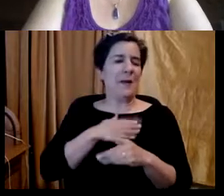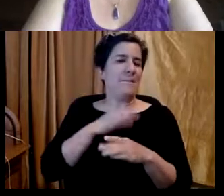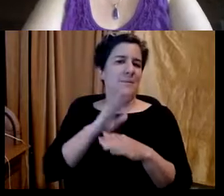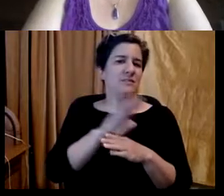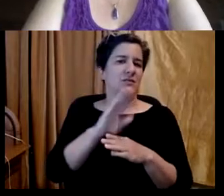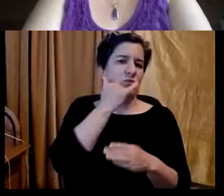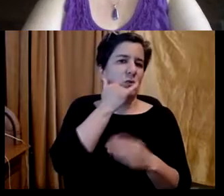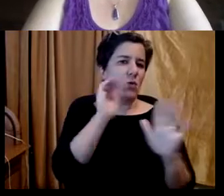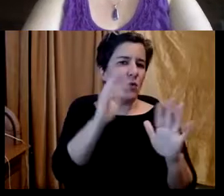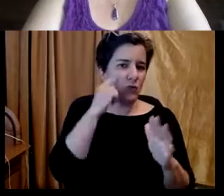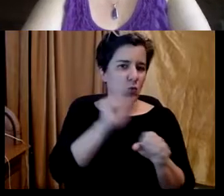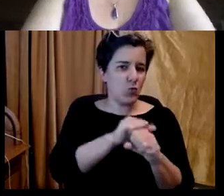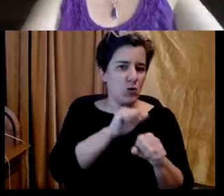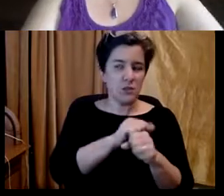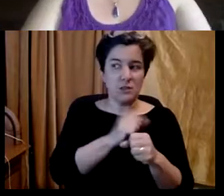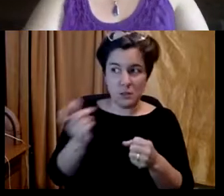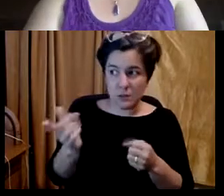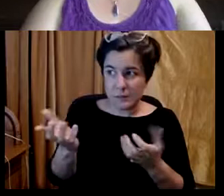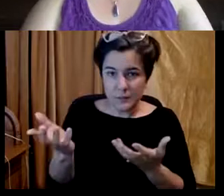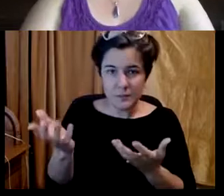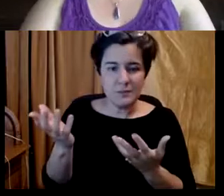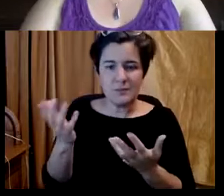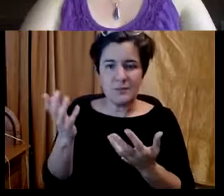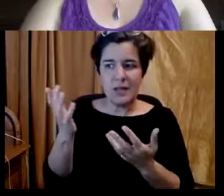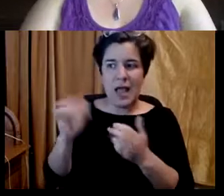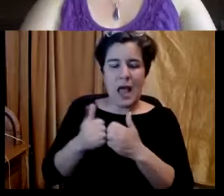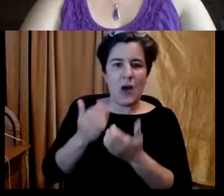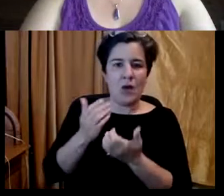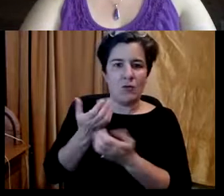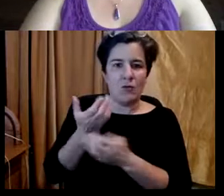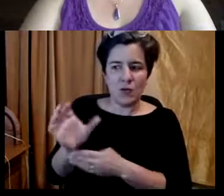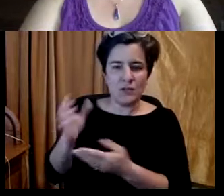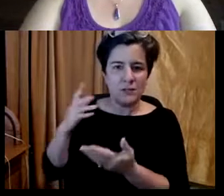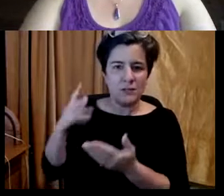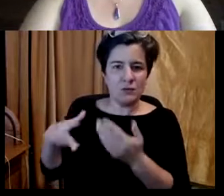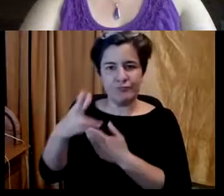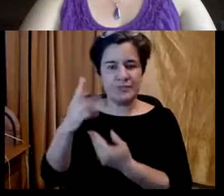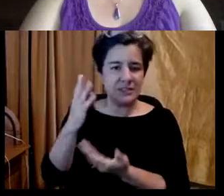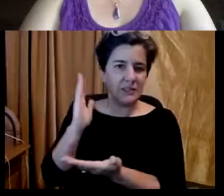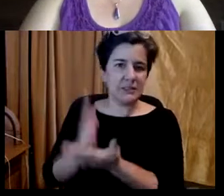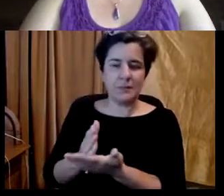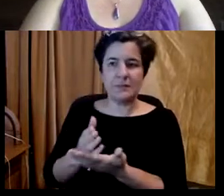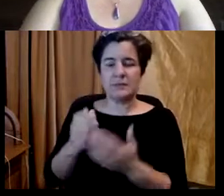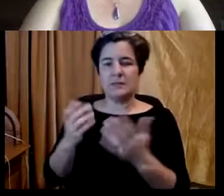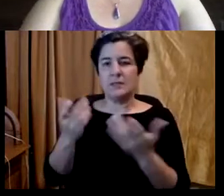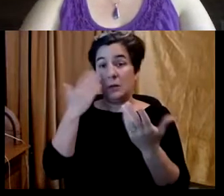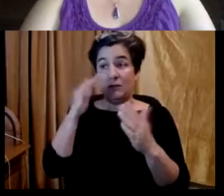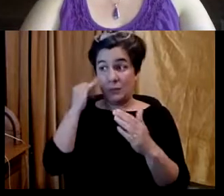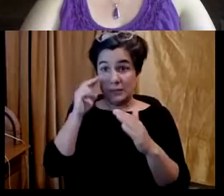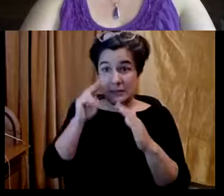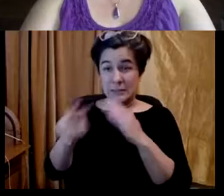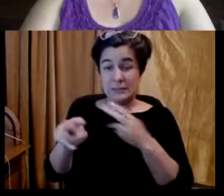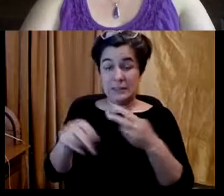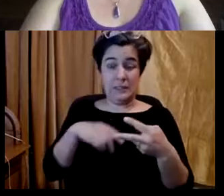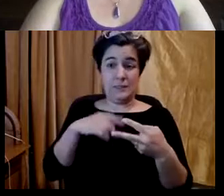do to protect myself? Is there a prayer? Is there a crystal? What do you see for those two